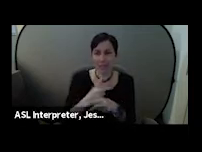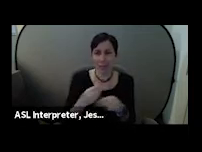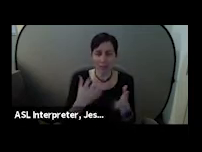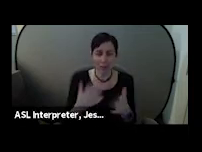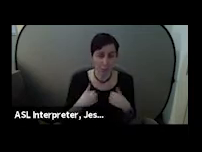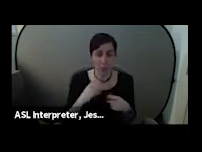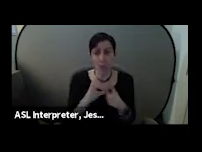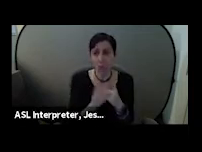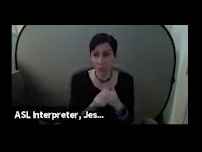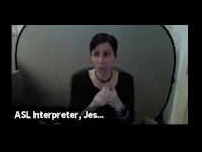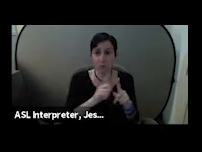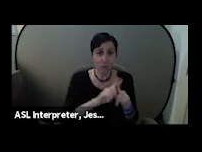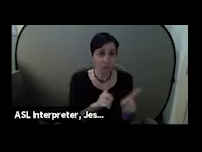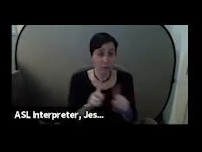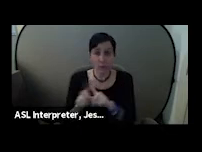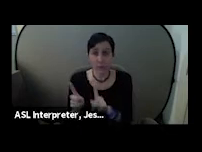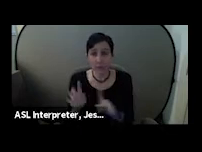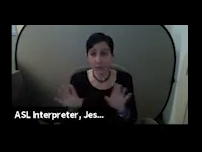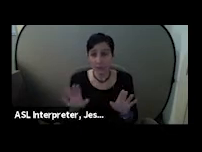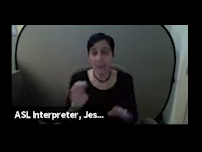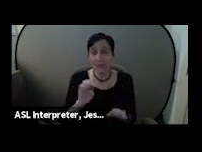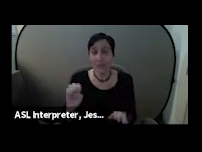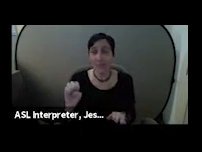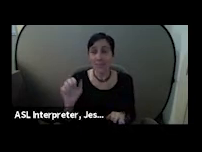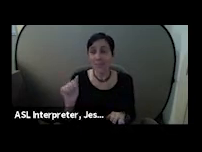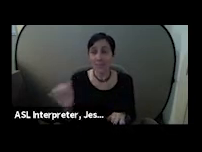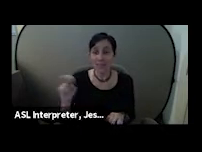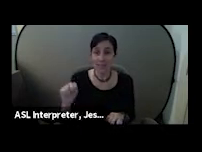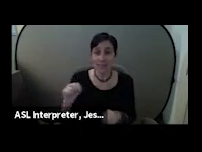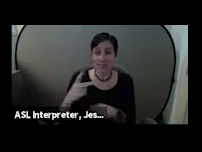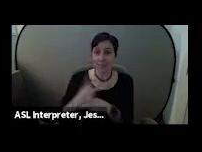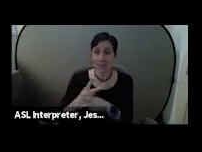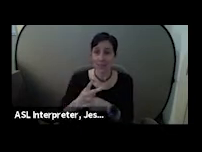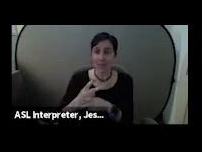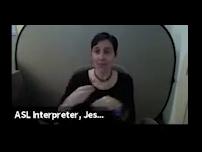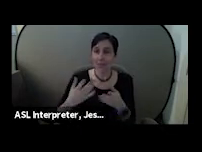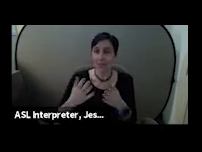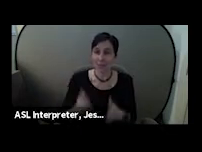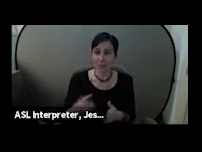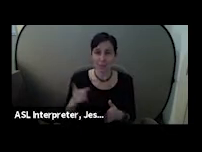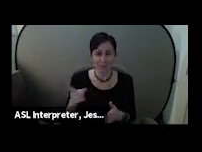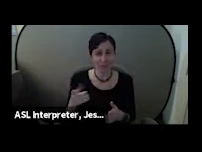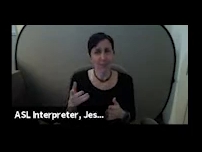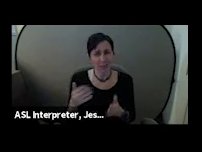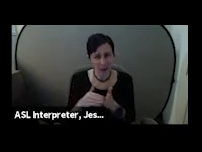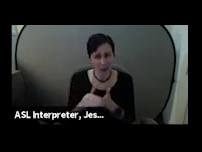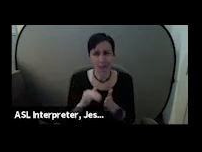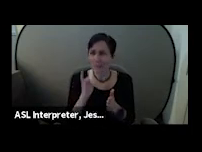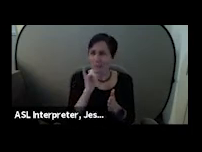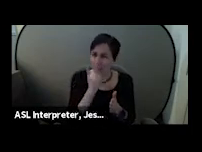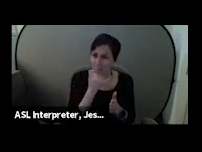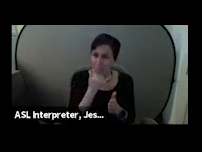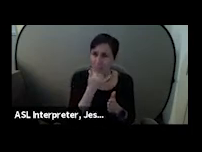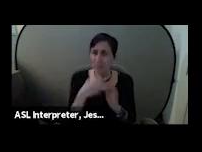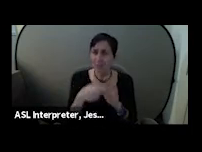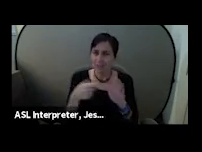differences, and East Asian caregivers are particularly bad at misgendering people, unfortunately.